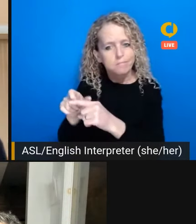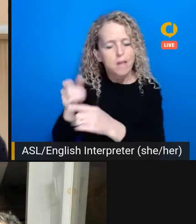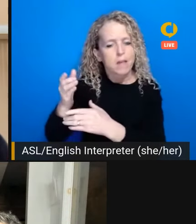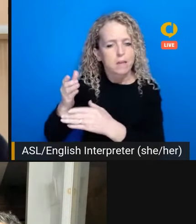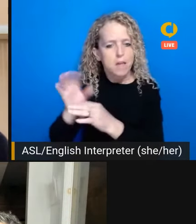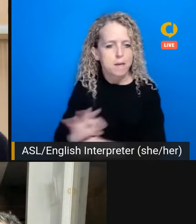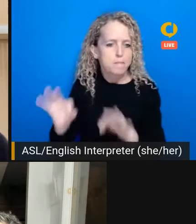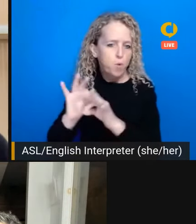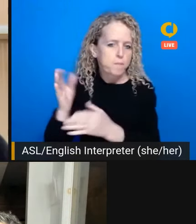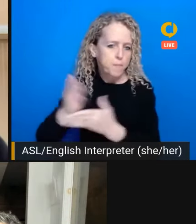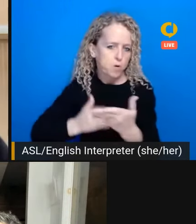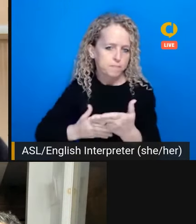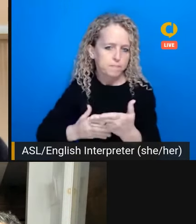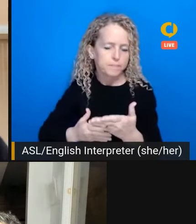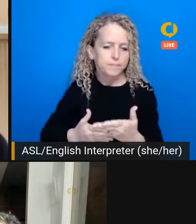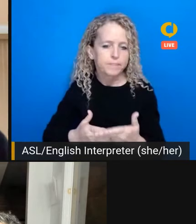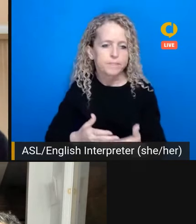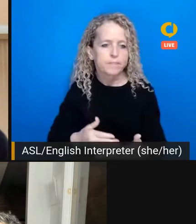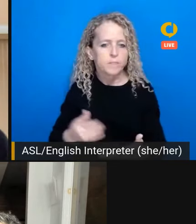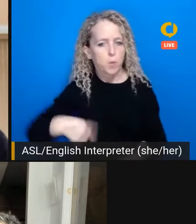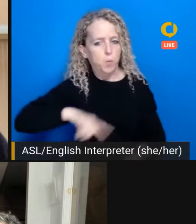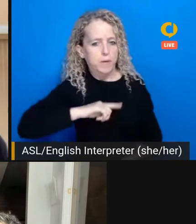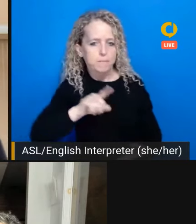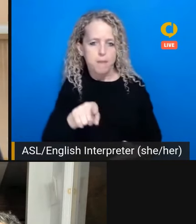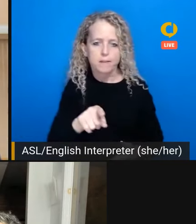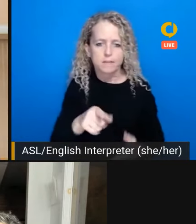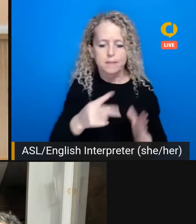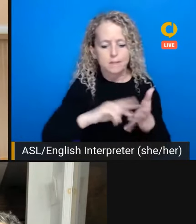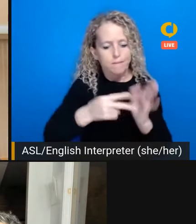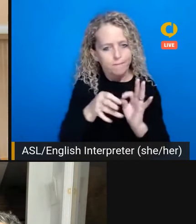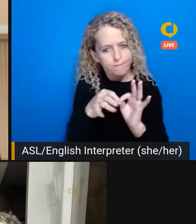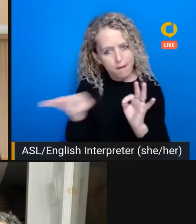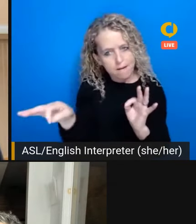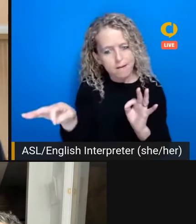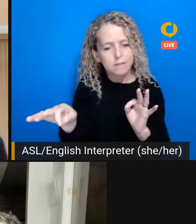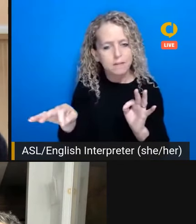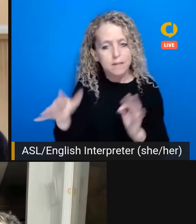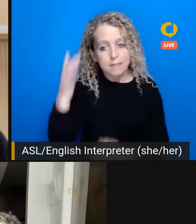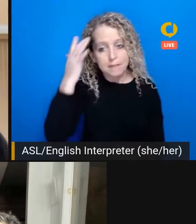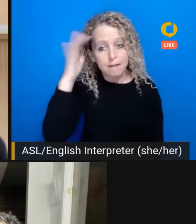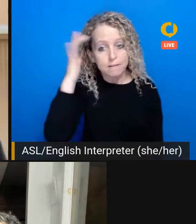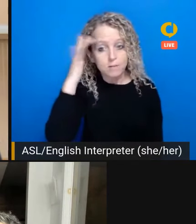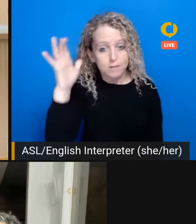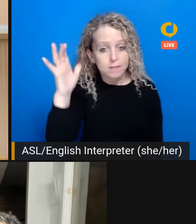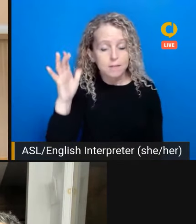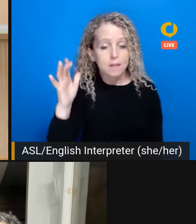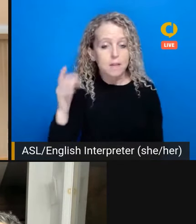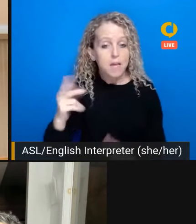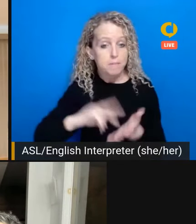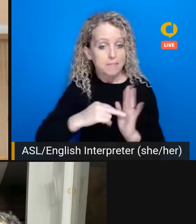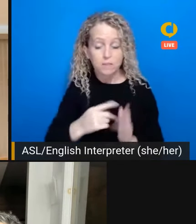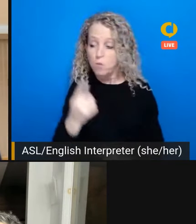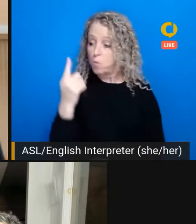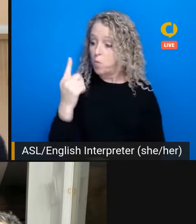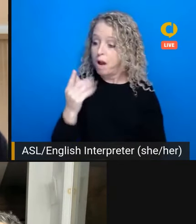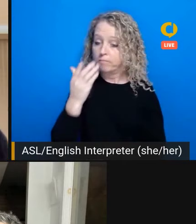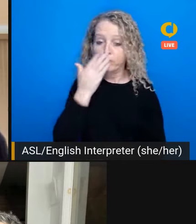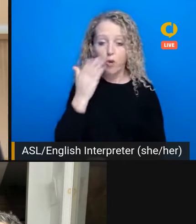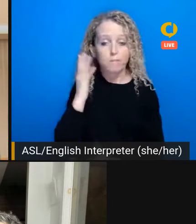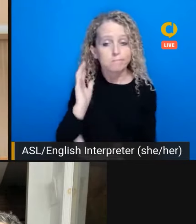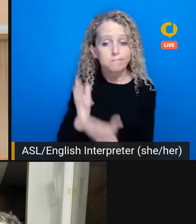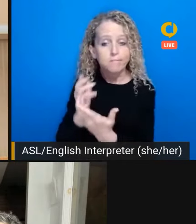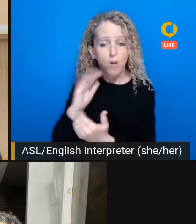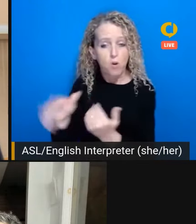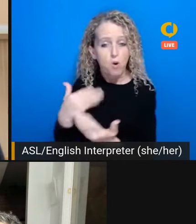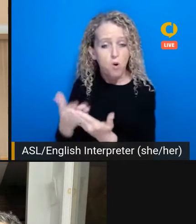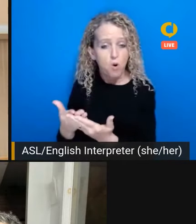somehow define intelligence. And how we define it, I think, is not one size fits all. Okay? Not